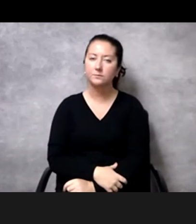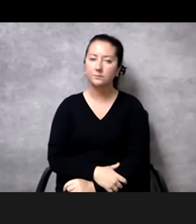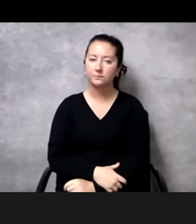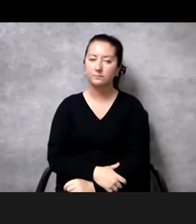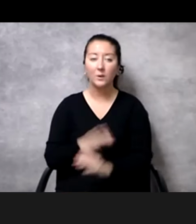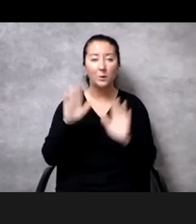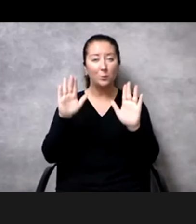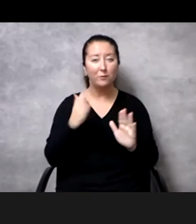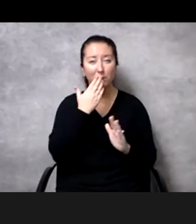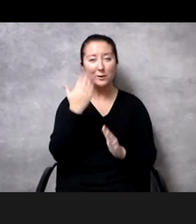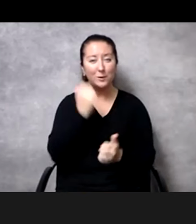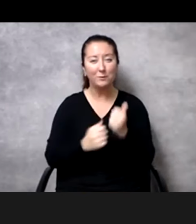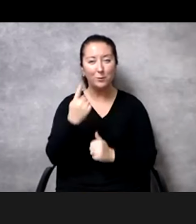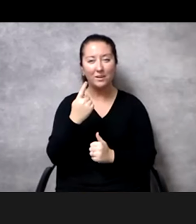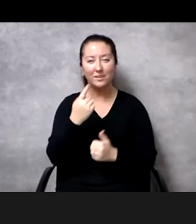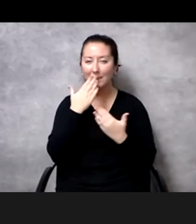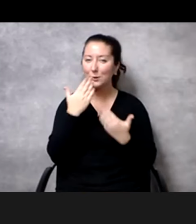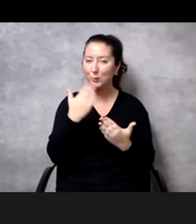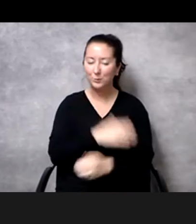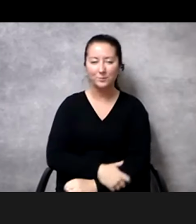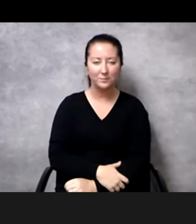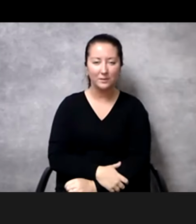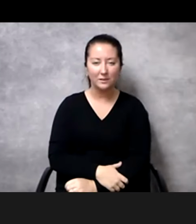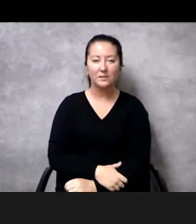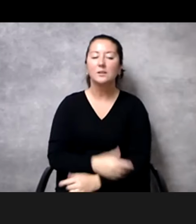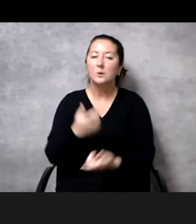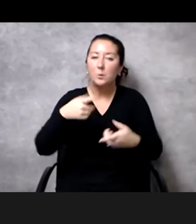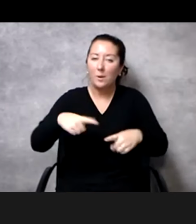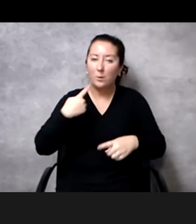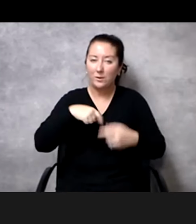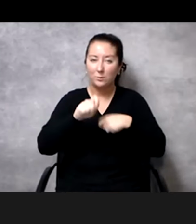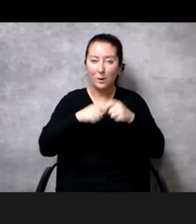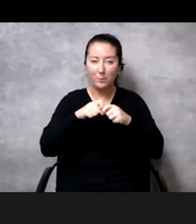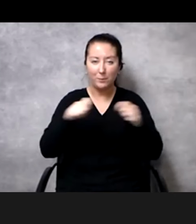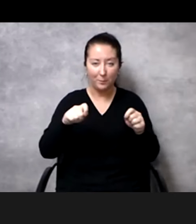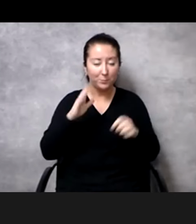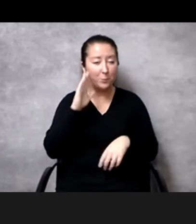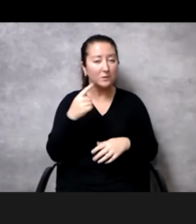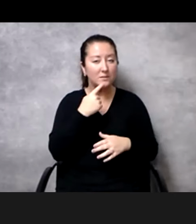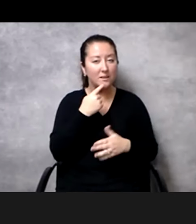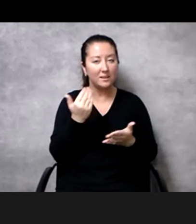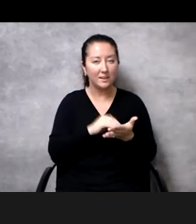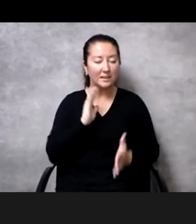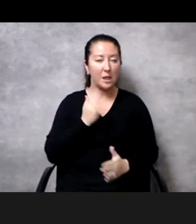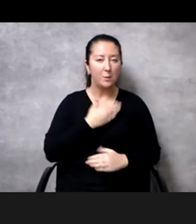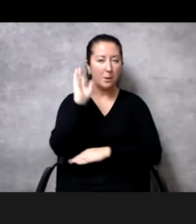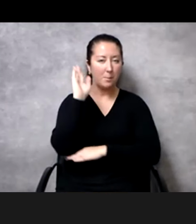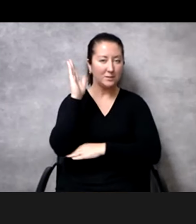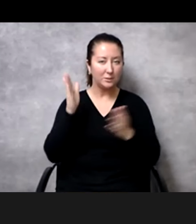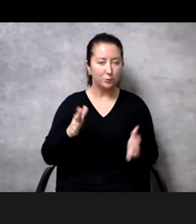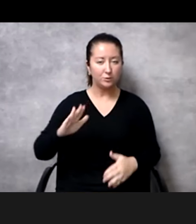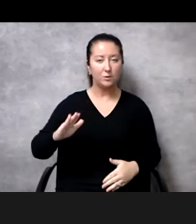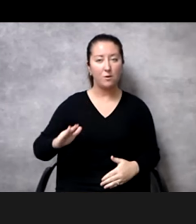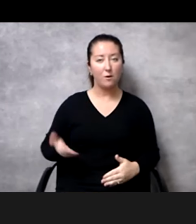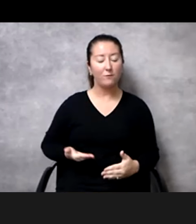Wonderful. Thanks, everyone. Thanks. Yep. So as we wrap up, I'll just reiterate that our presenters have offered to share their